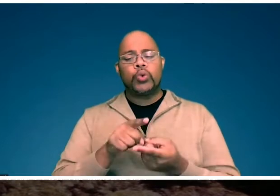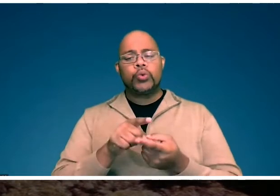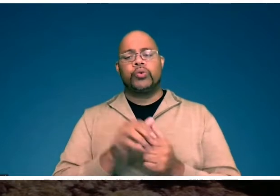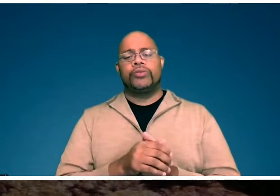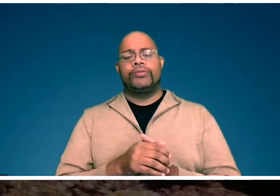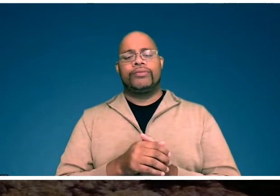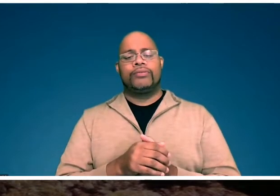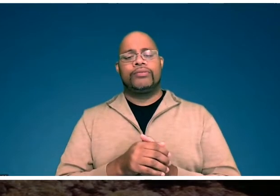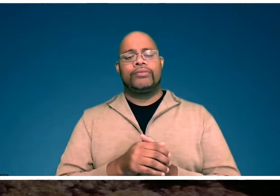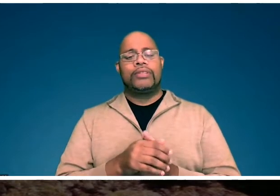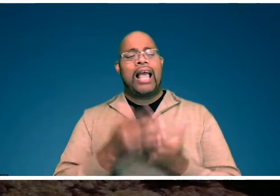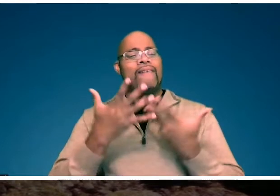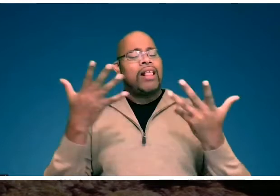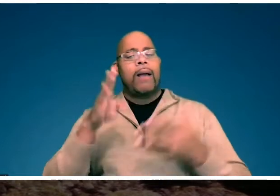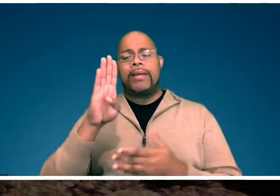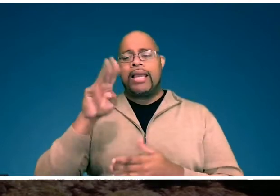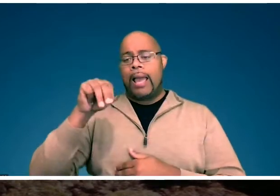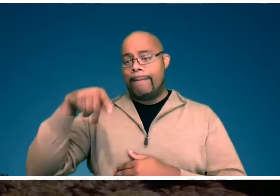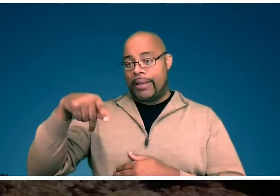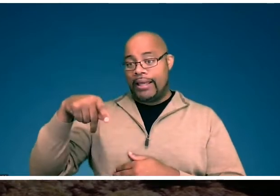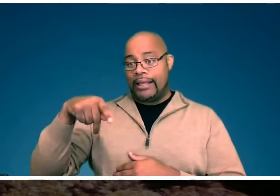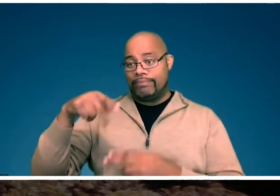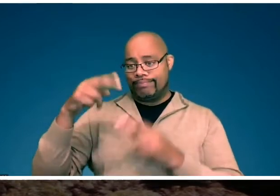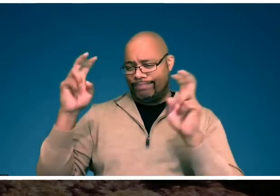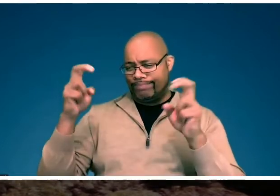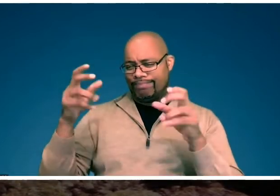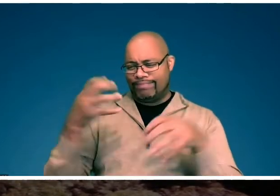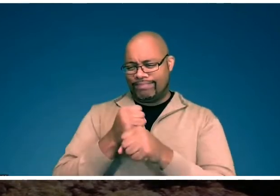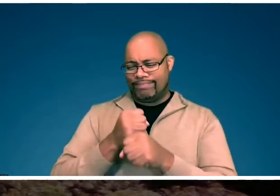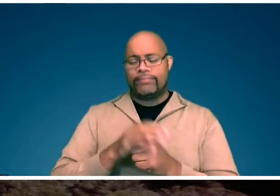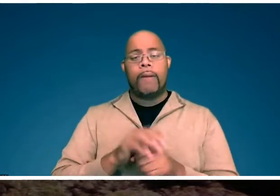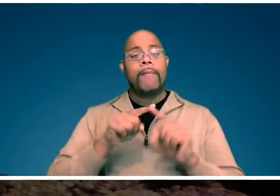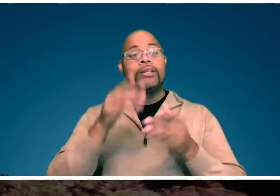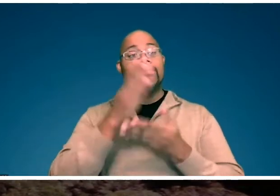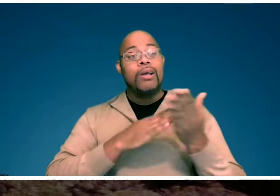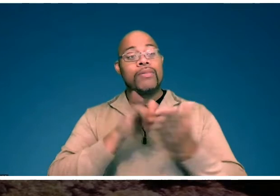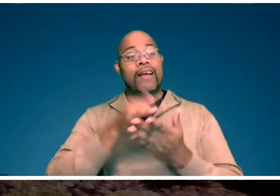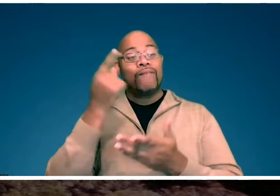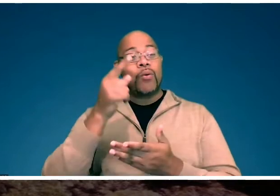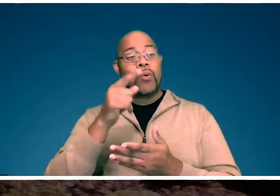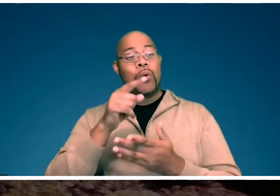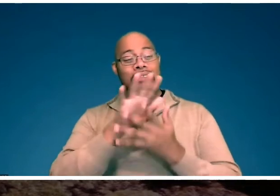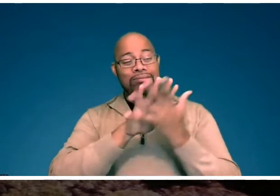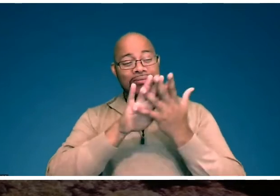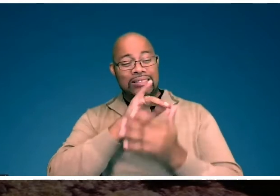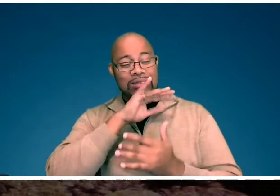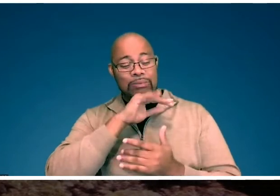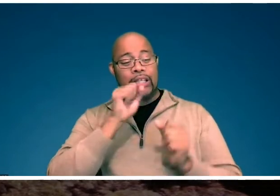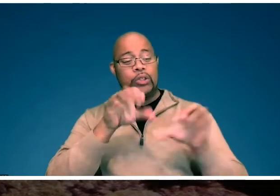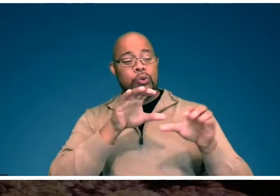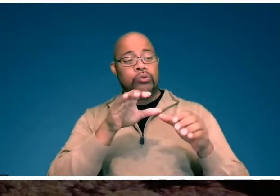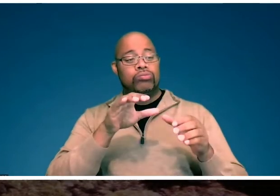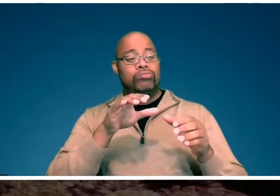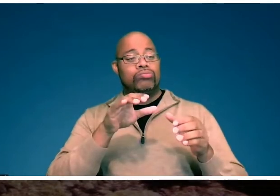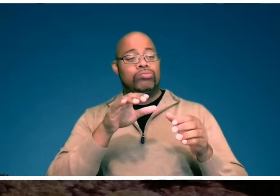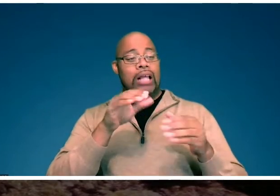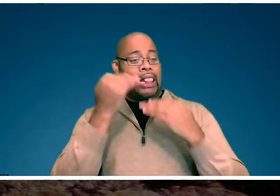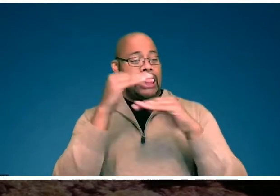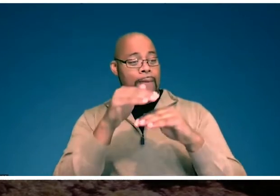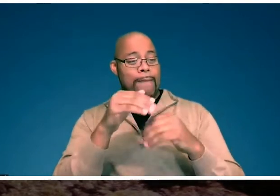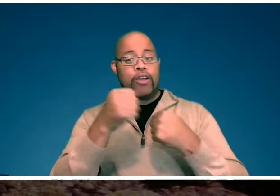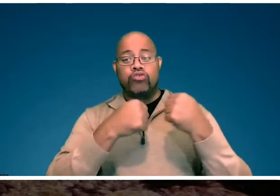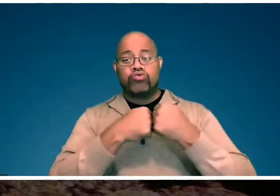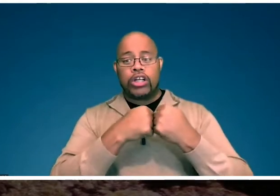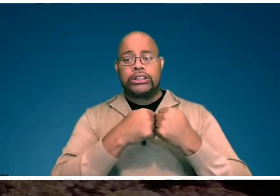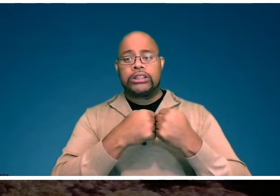sediment inputs. And so there's a bunch of BMPs. However, some of these for sediment could include doing construction activities